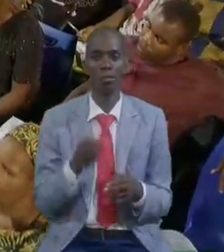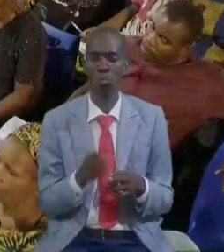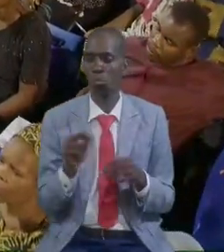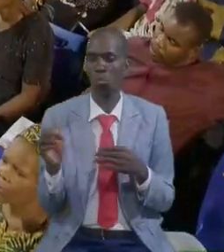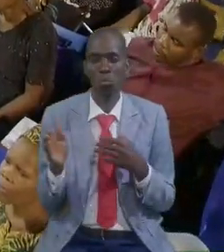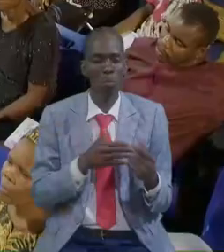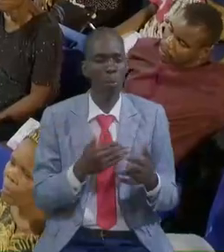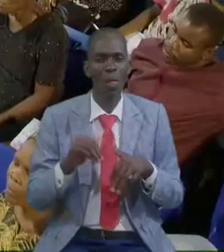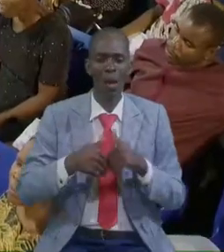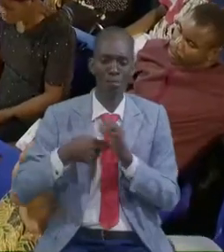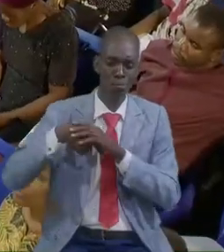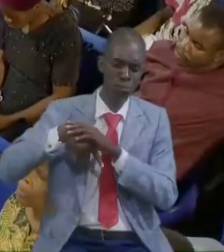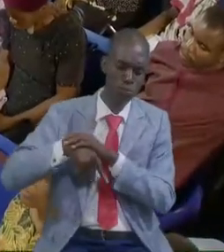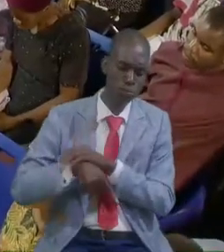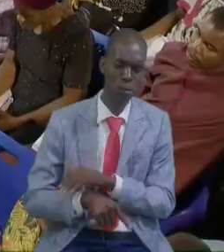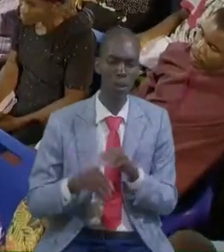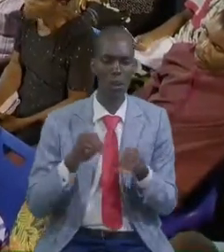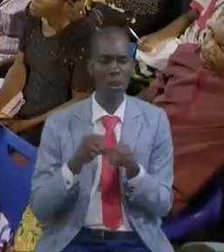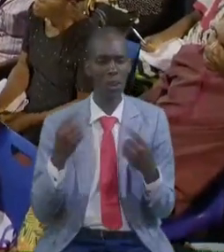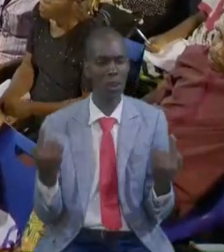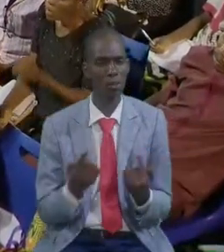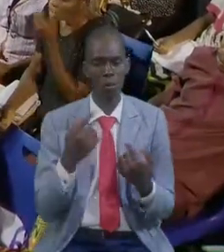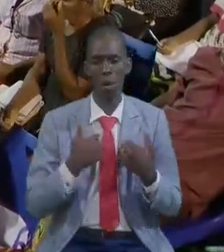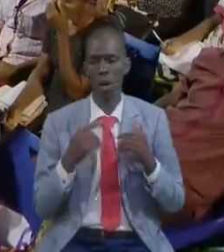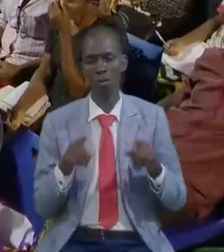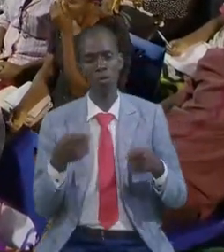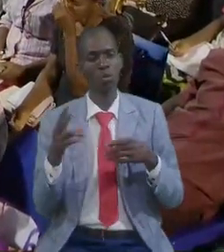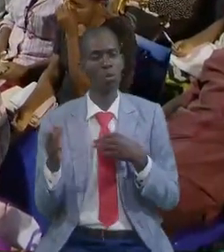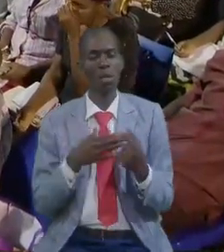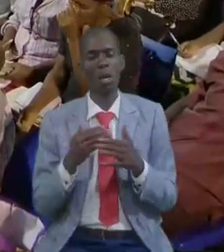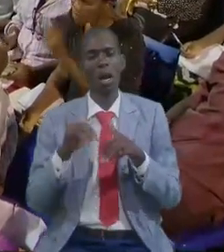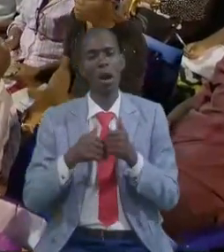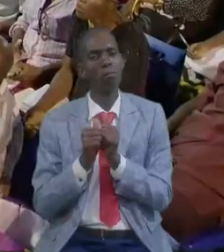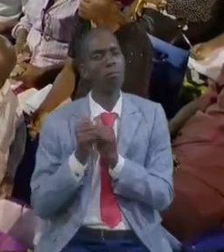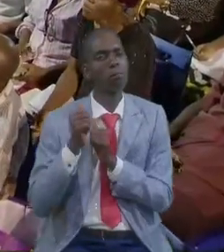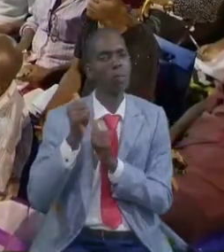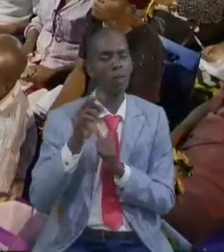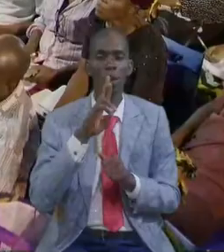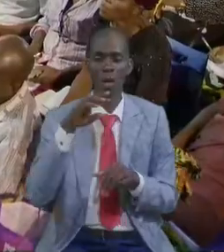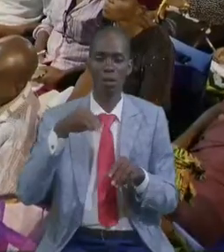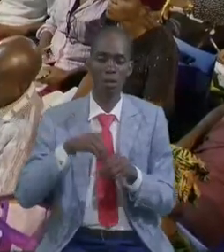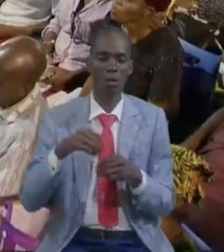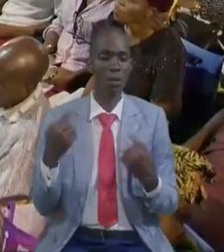deep you have gone, how far you have gone, how high you have gone